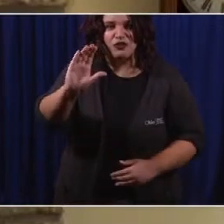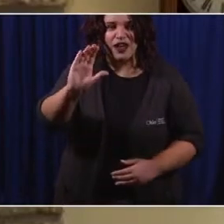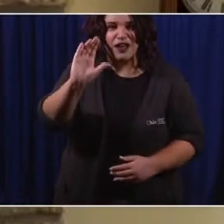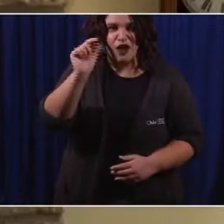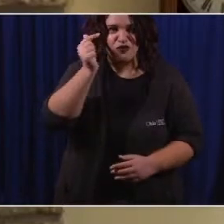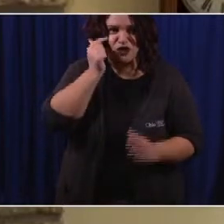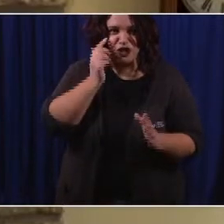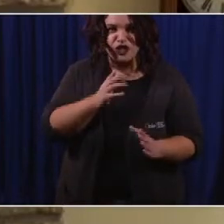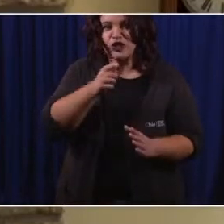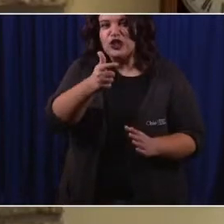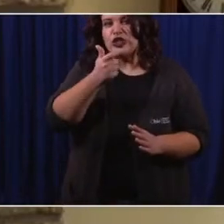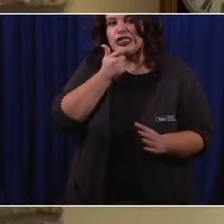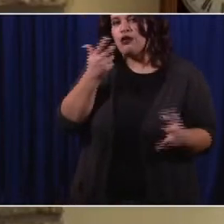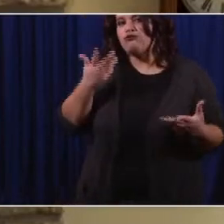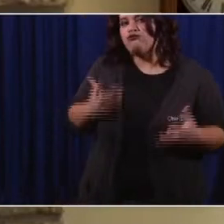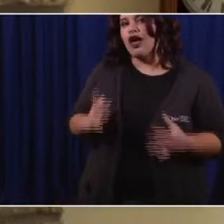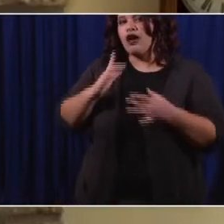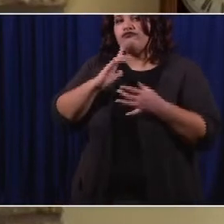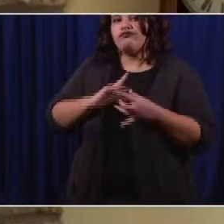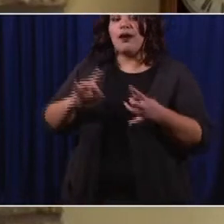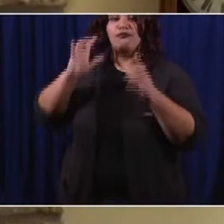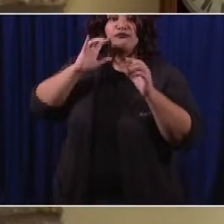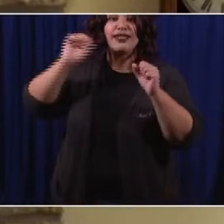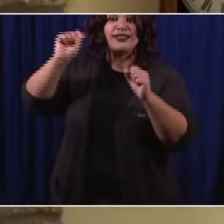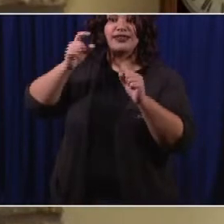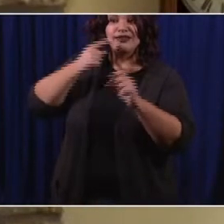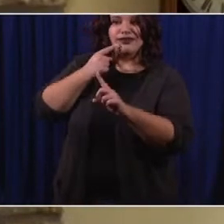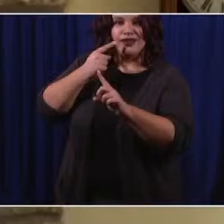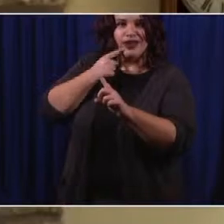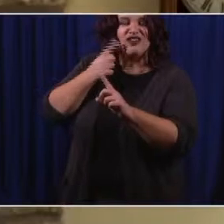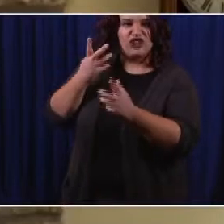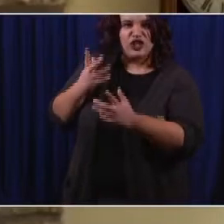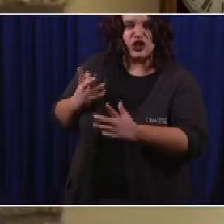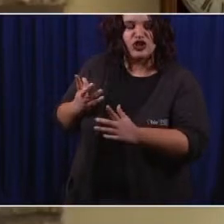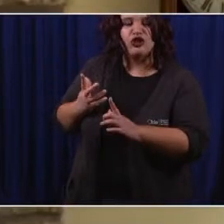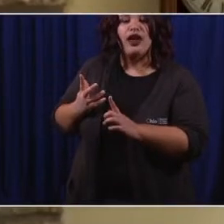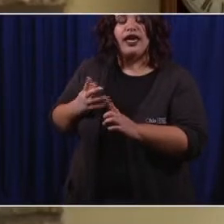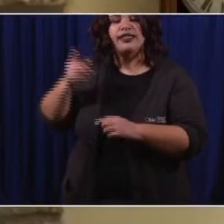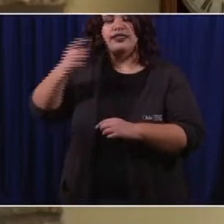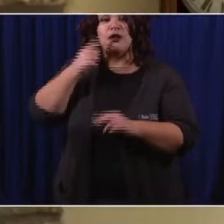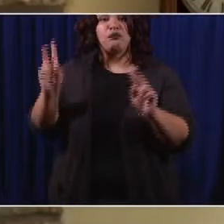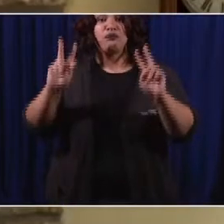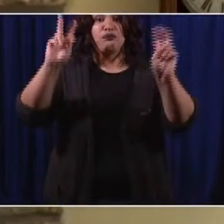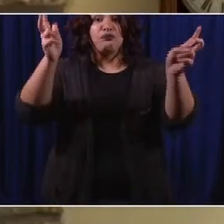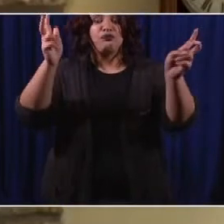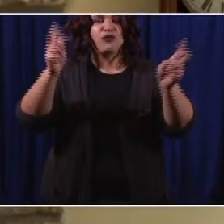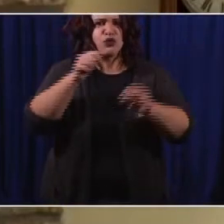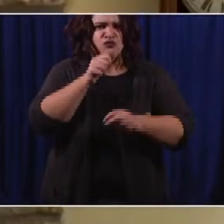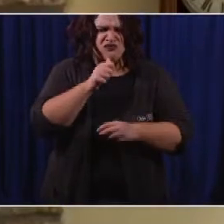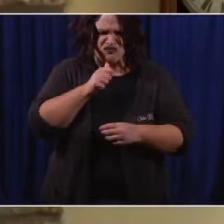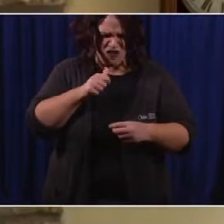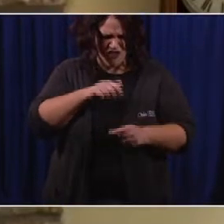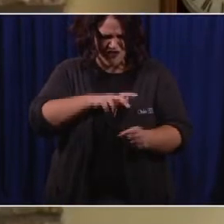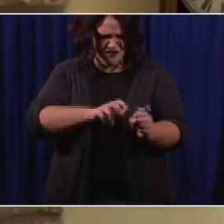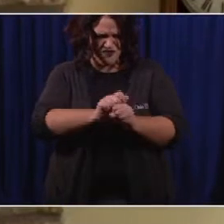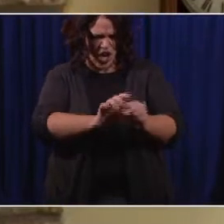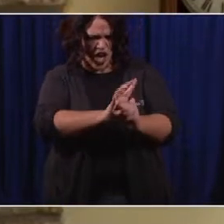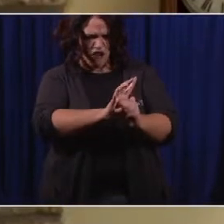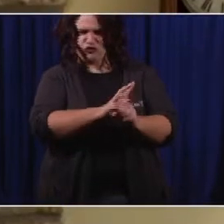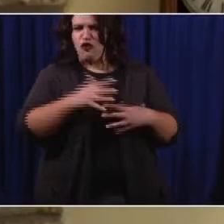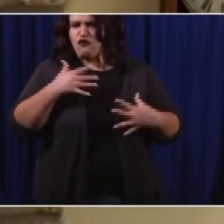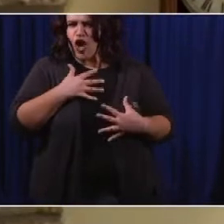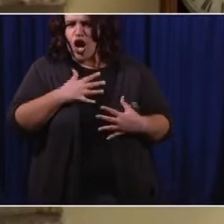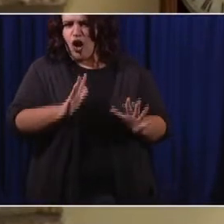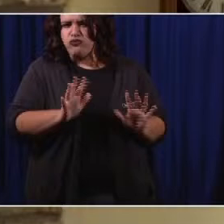the president's remarks. Much has been made of the fact that he said we shouldn't be afraid of the virus, and how his